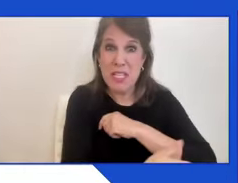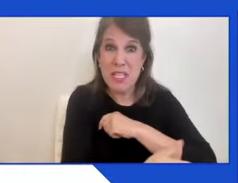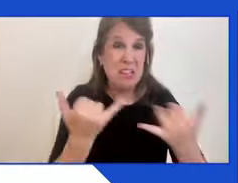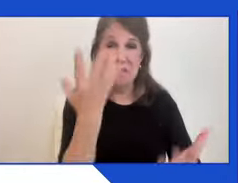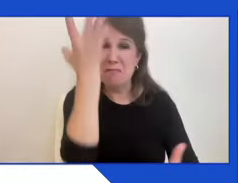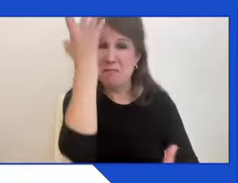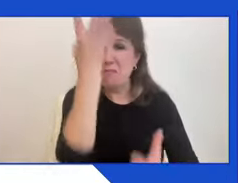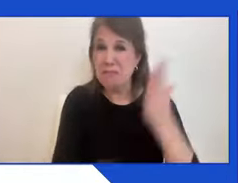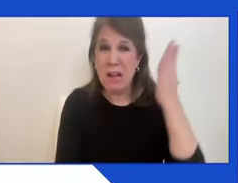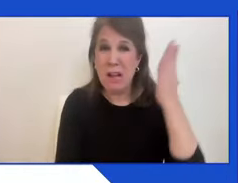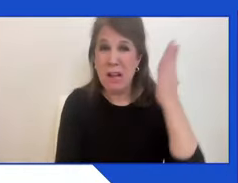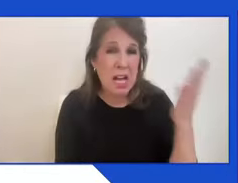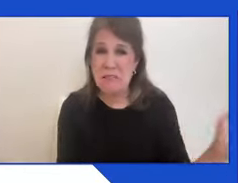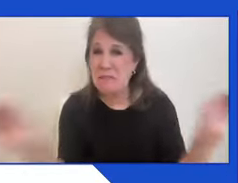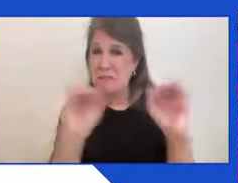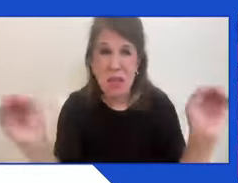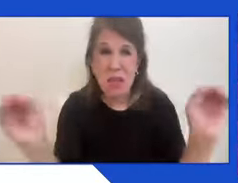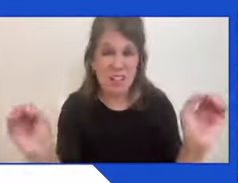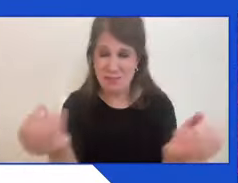of human history.